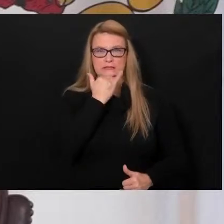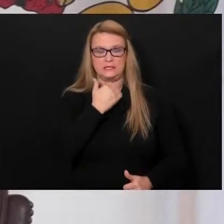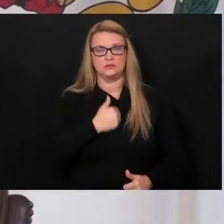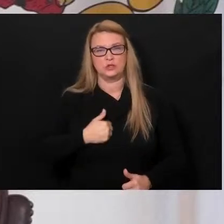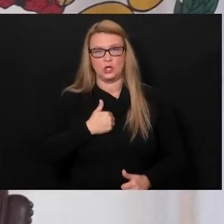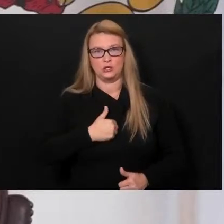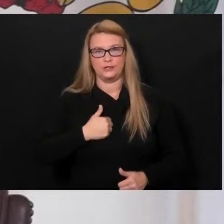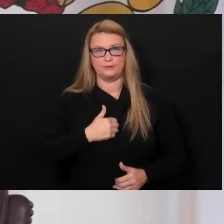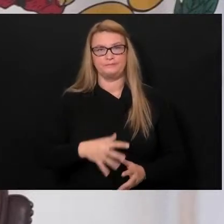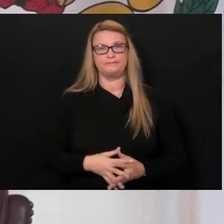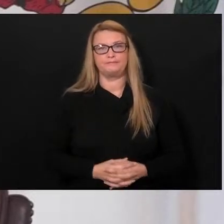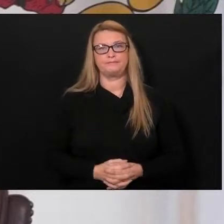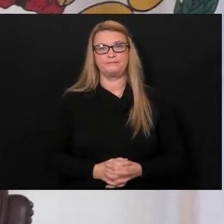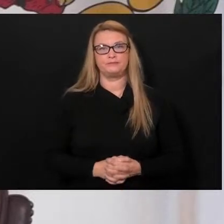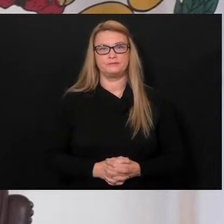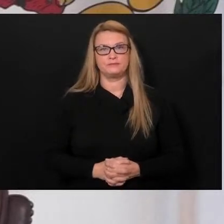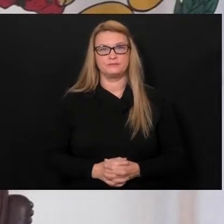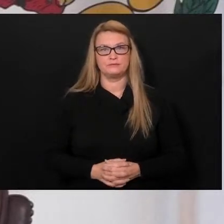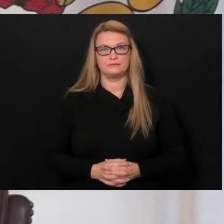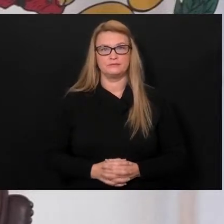It's